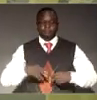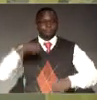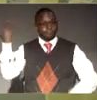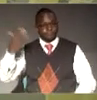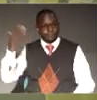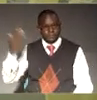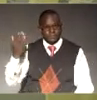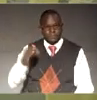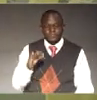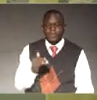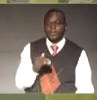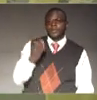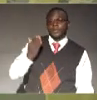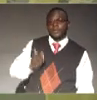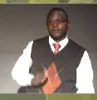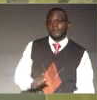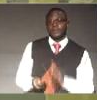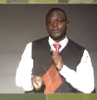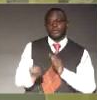enlightening the students on behavioral change.